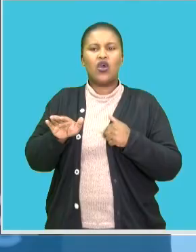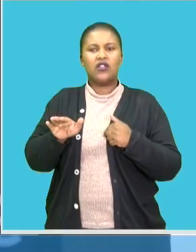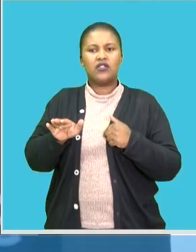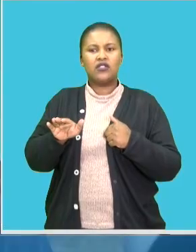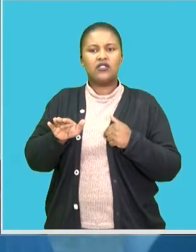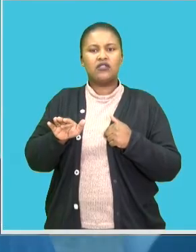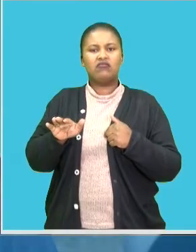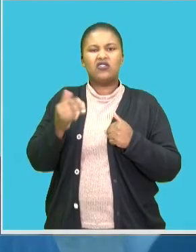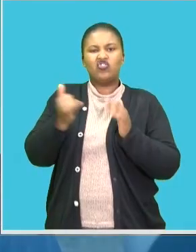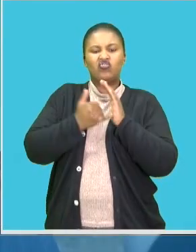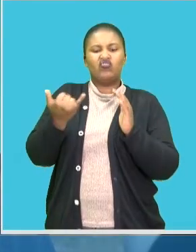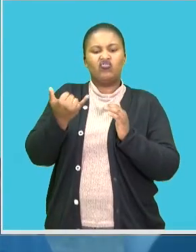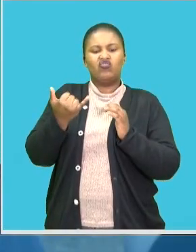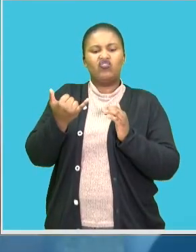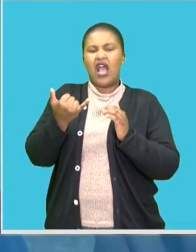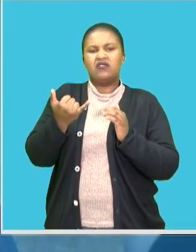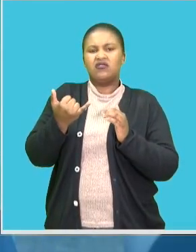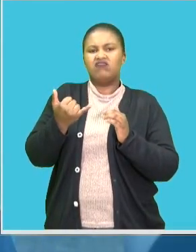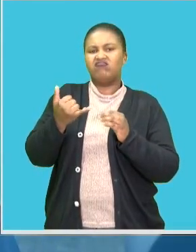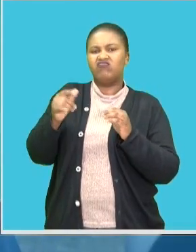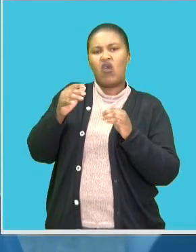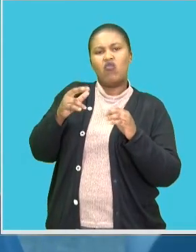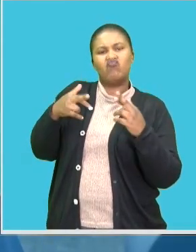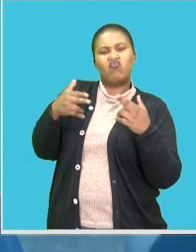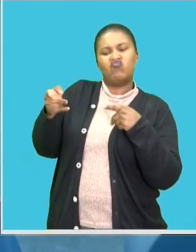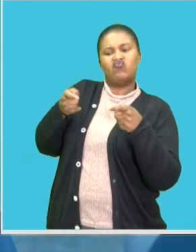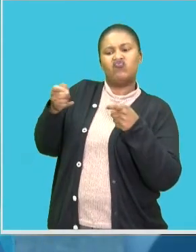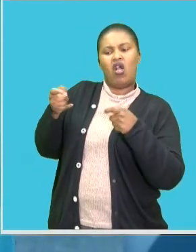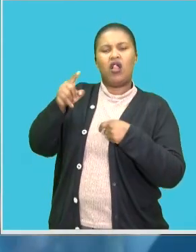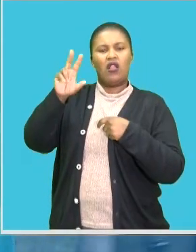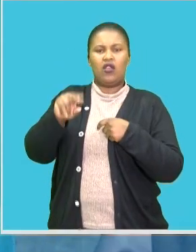end of residential. Indeed, it will have a sizable